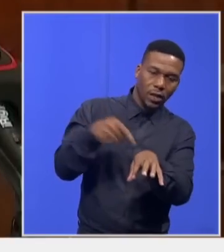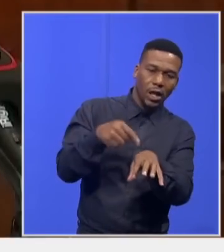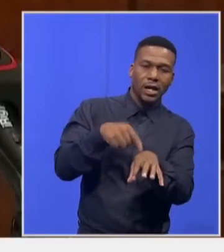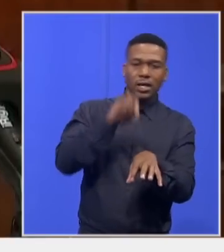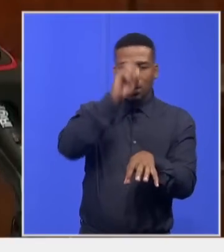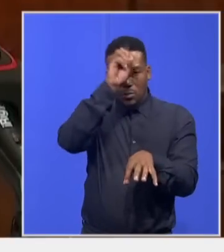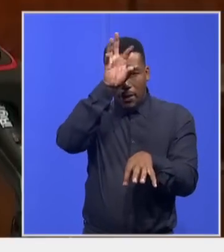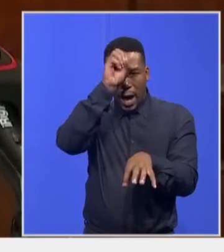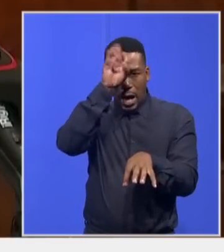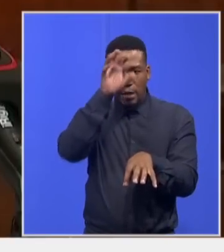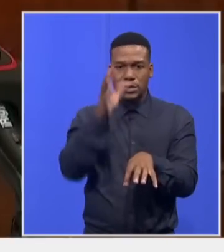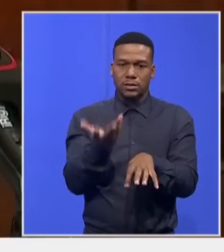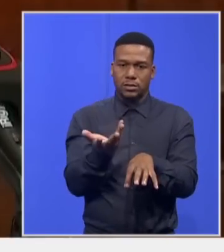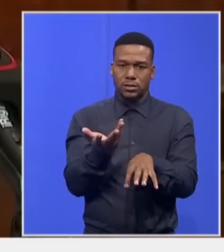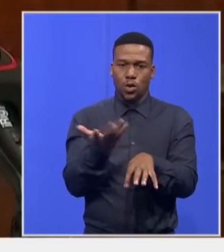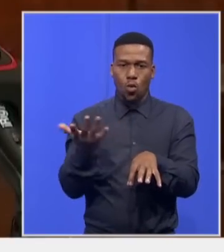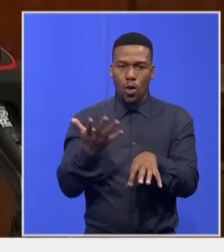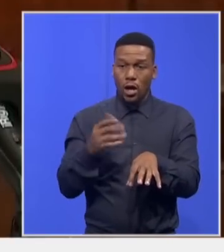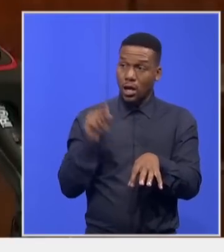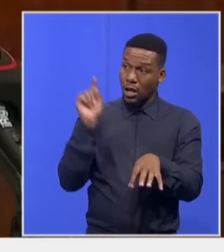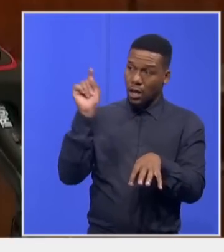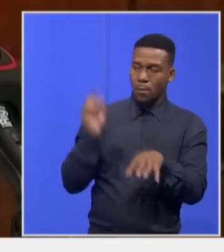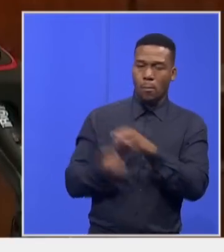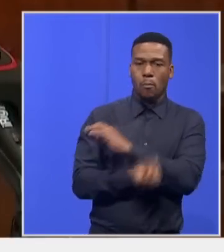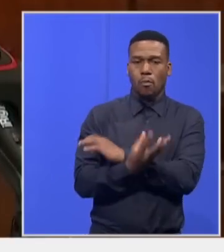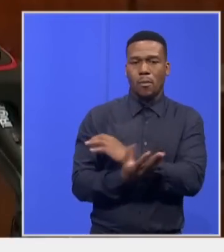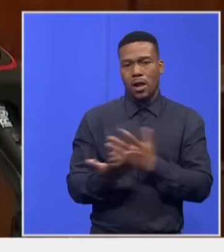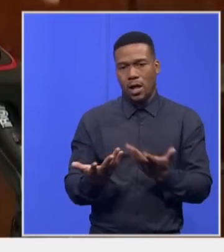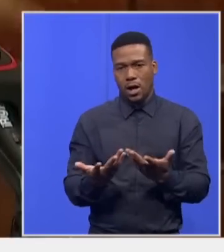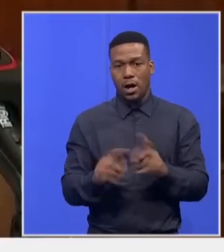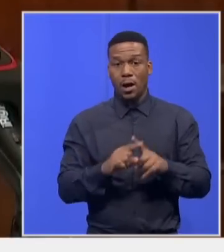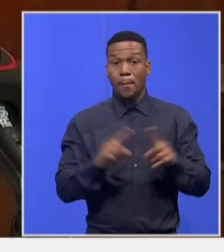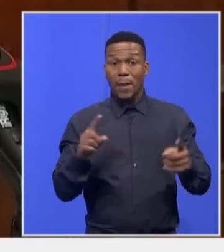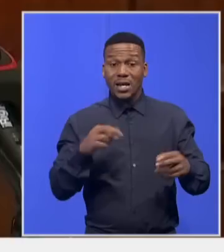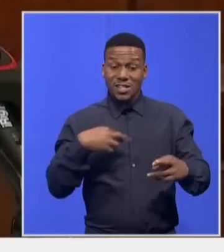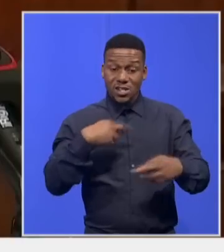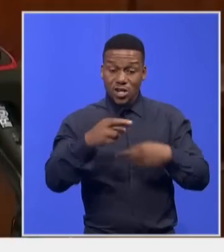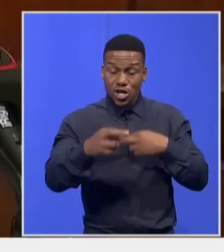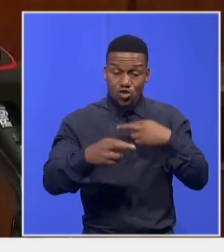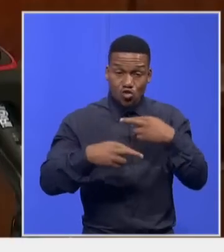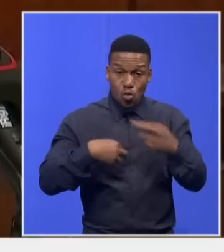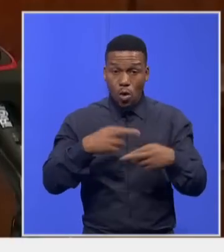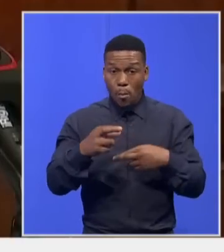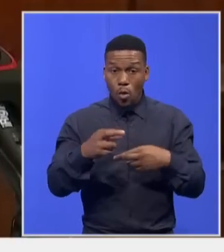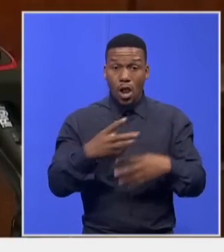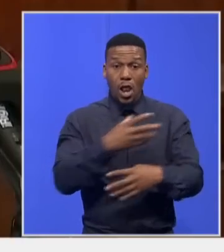feedstock. But your renewable energy complex is in the Northern Cape, and then it's